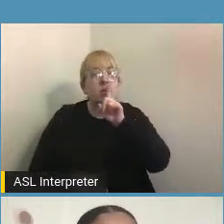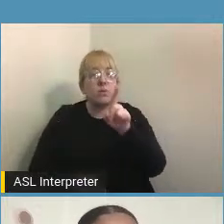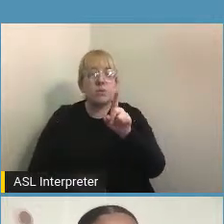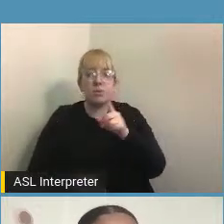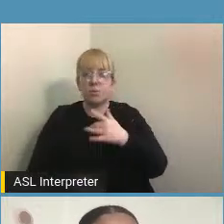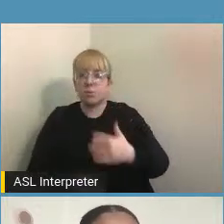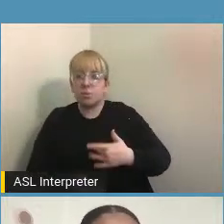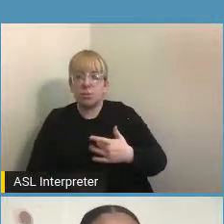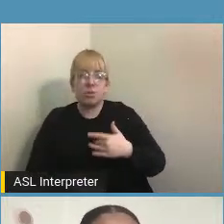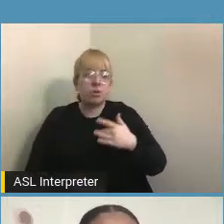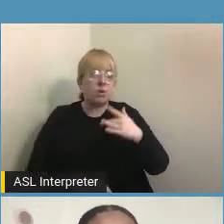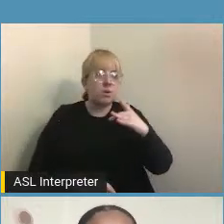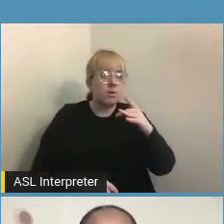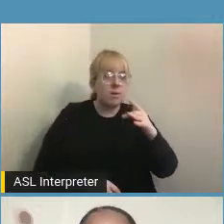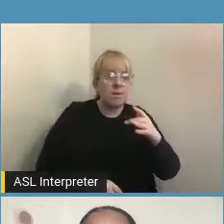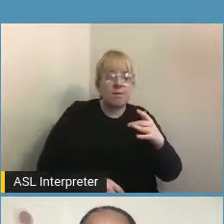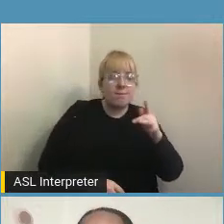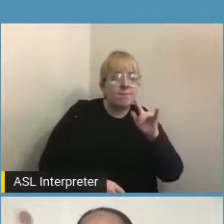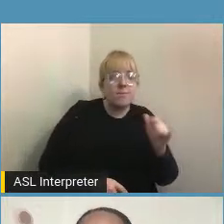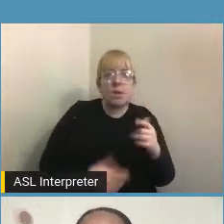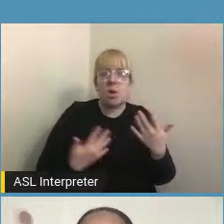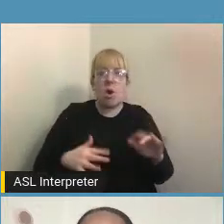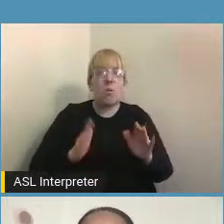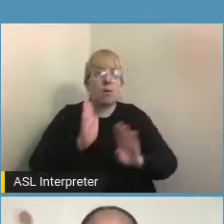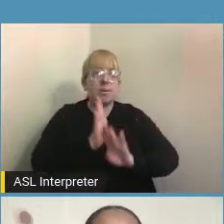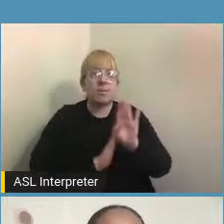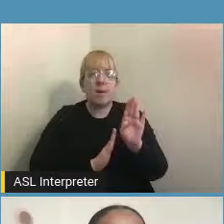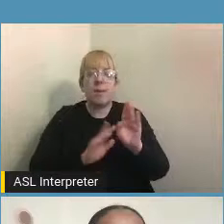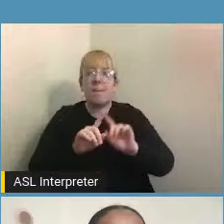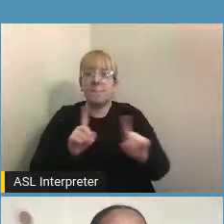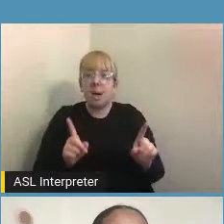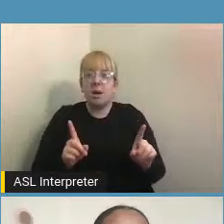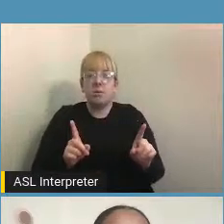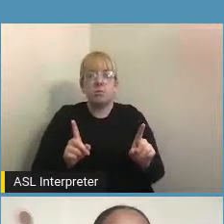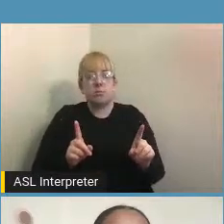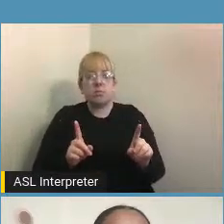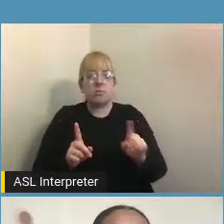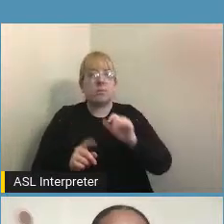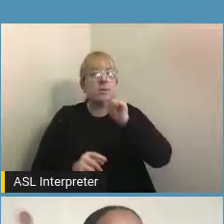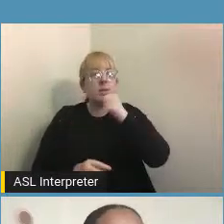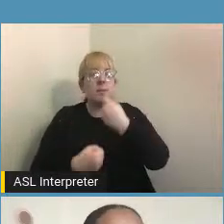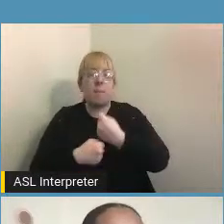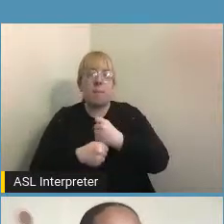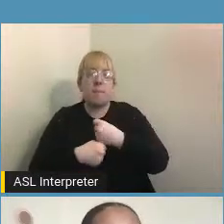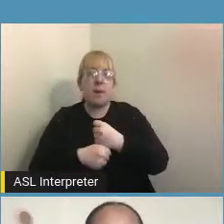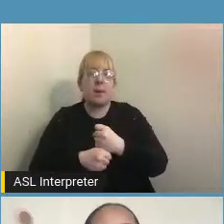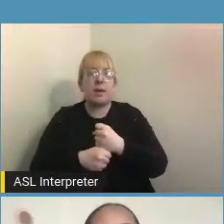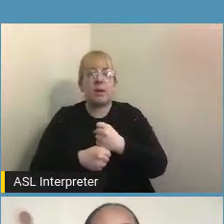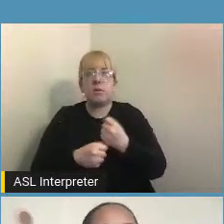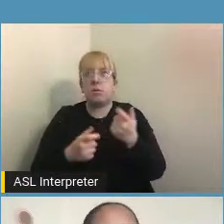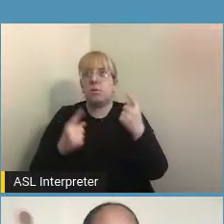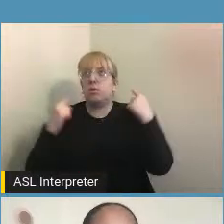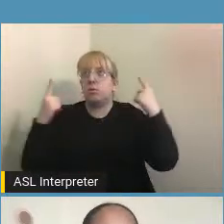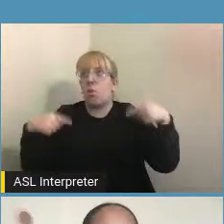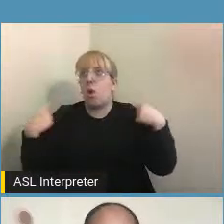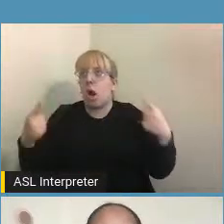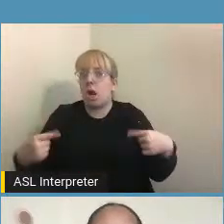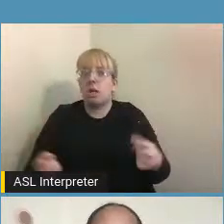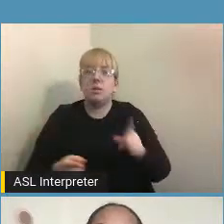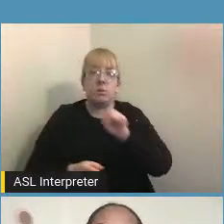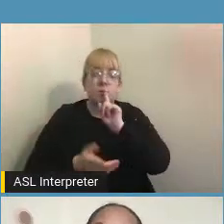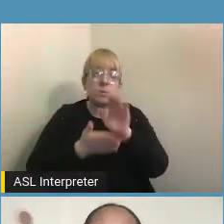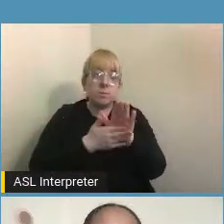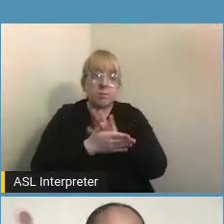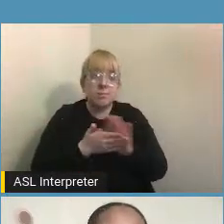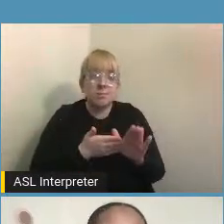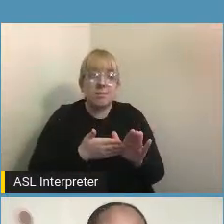that we previously developed, but we didn't make it too crazy. It was very clean and it got